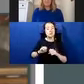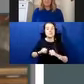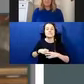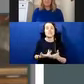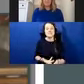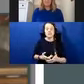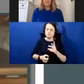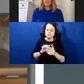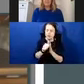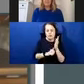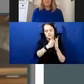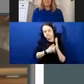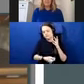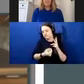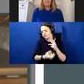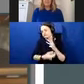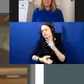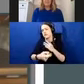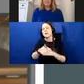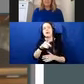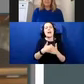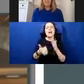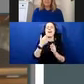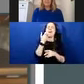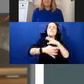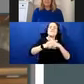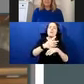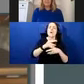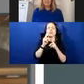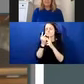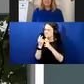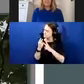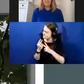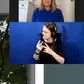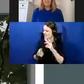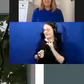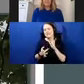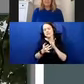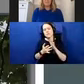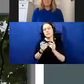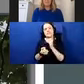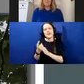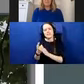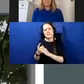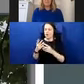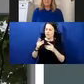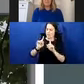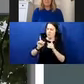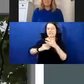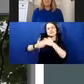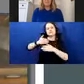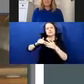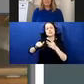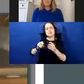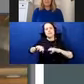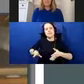significant events in the city's past through programmes and events in order to build a shared understanding of our history